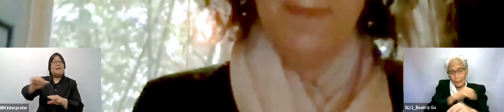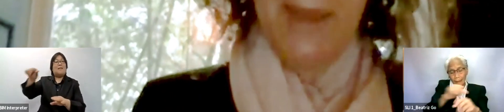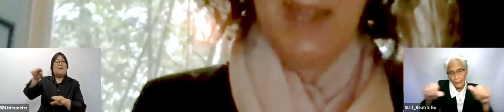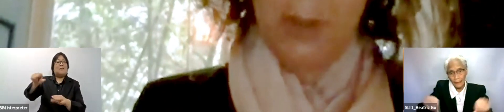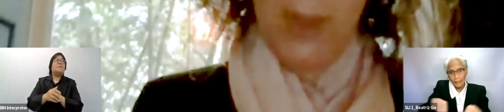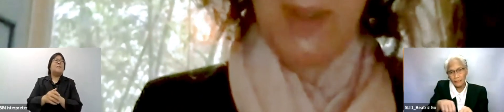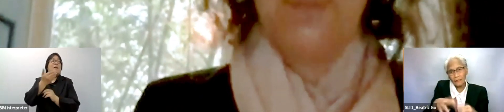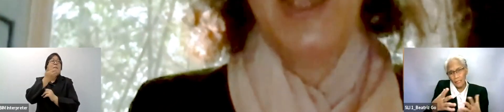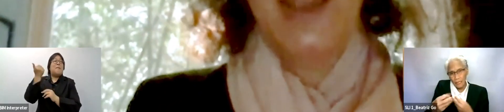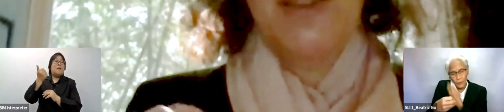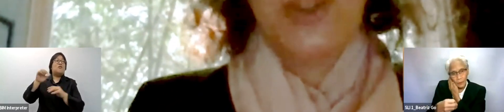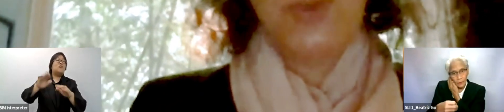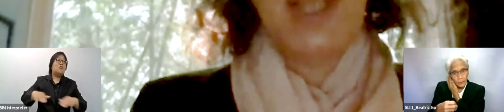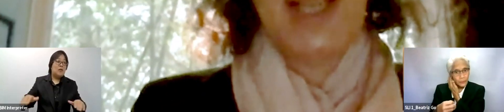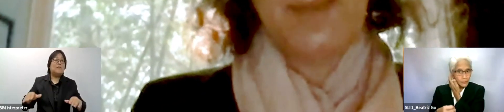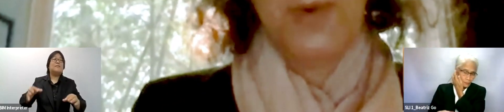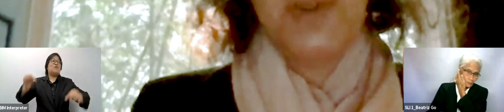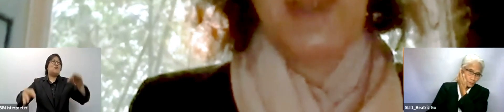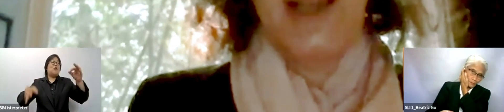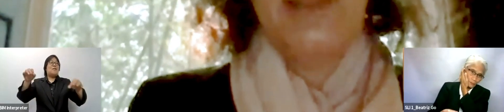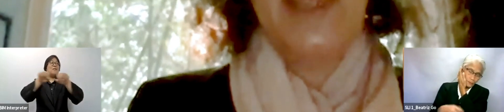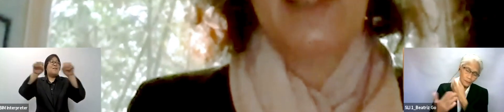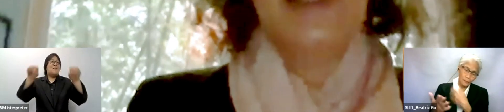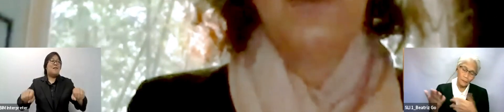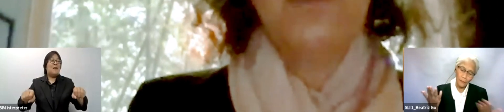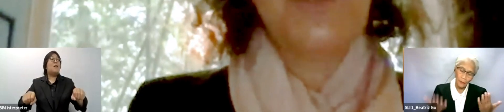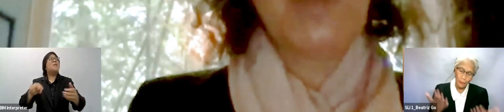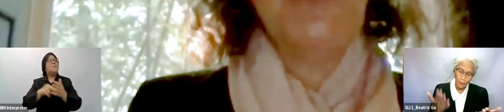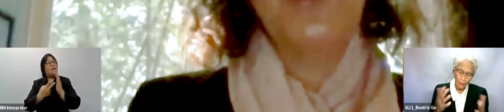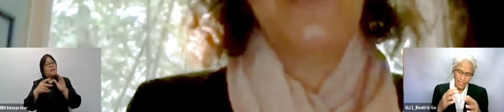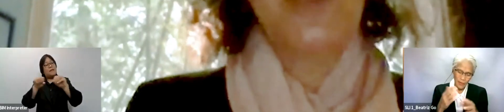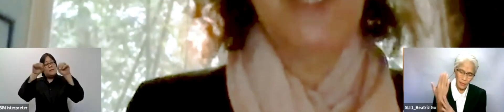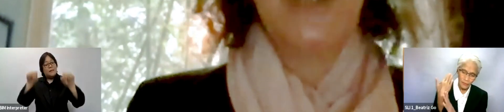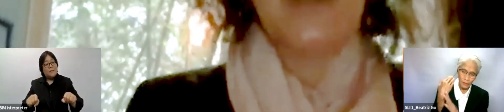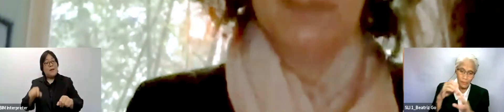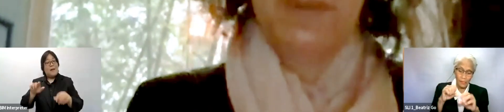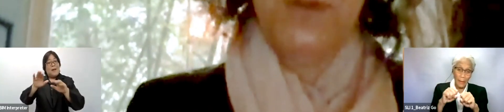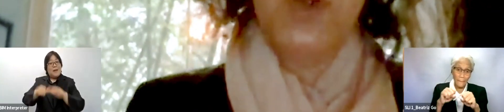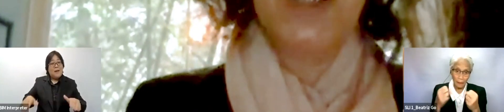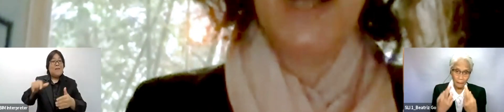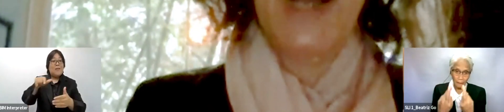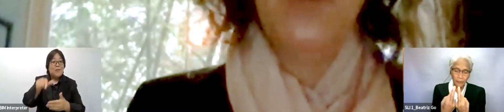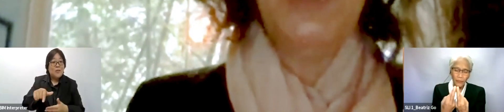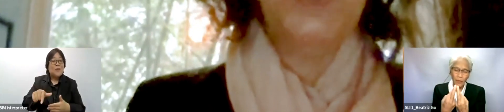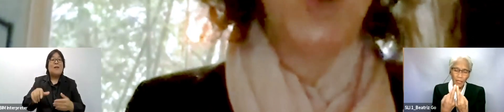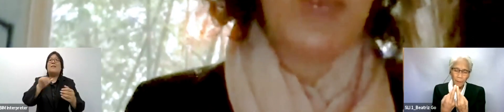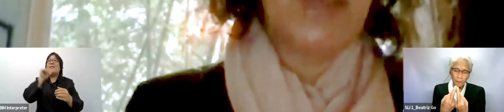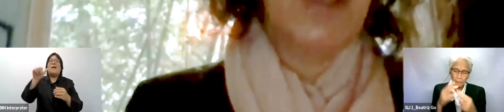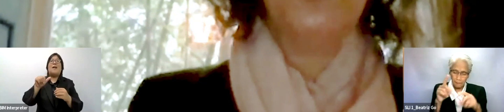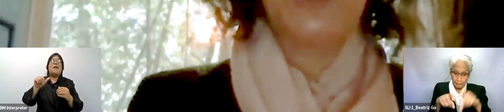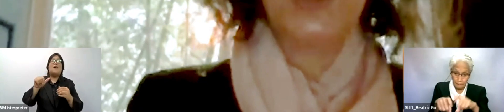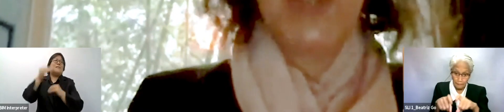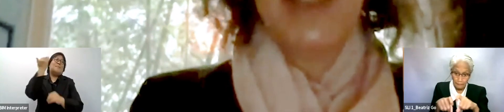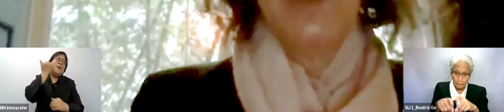serves their best interest. Just one last point. I think some of you have actually asked that before. How are you